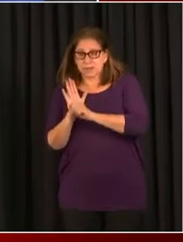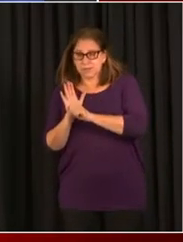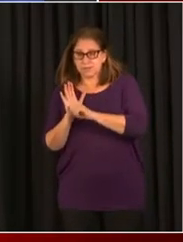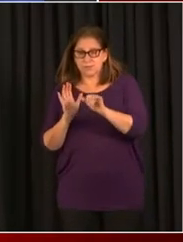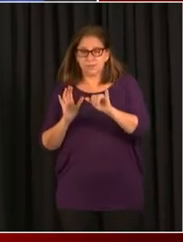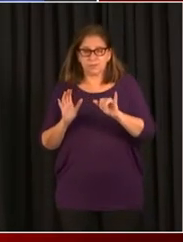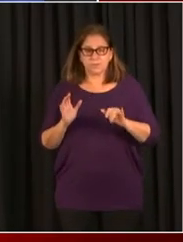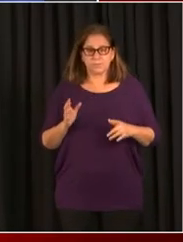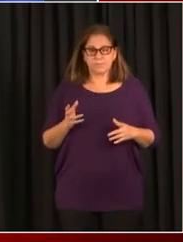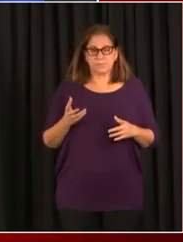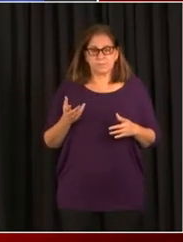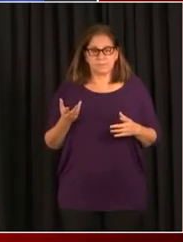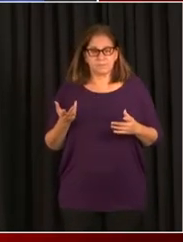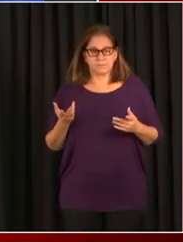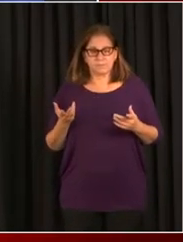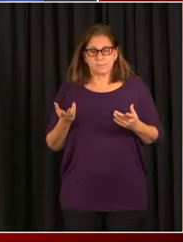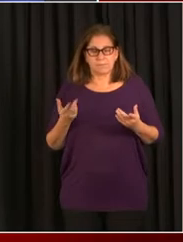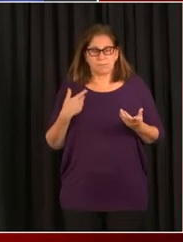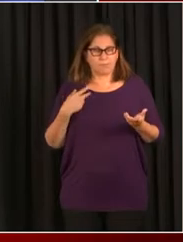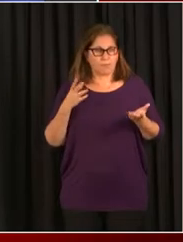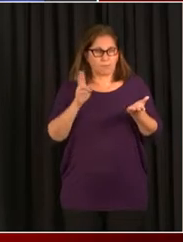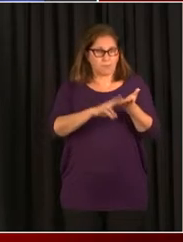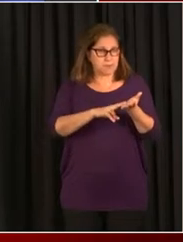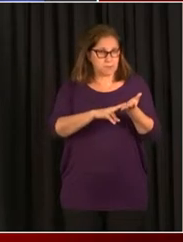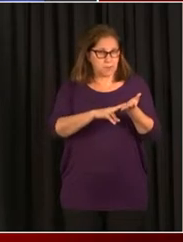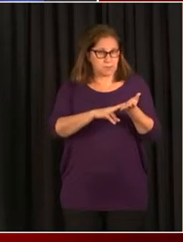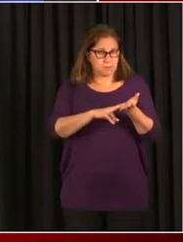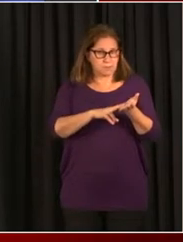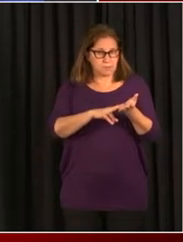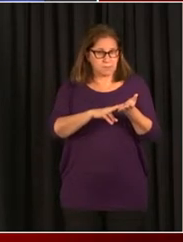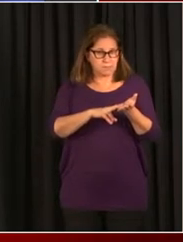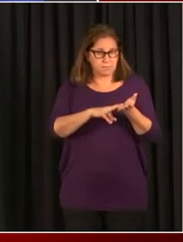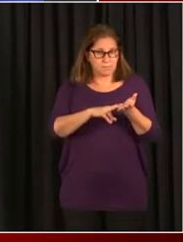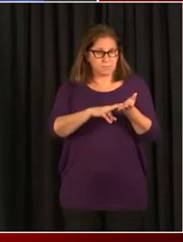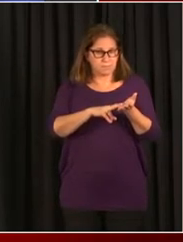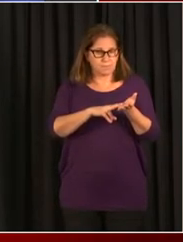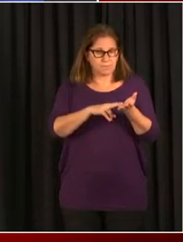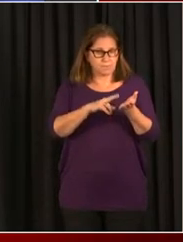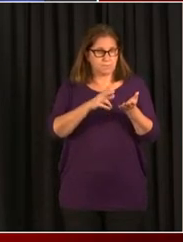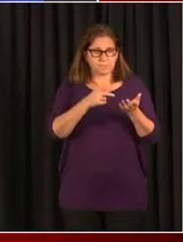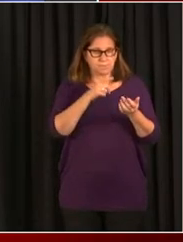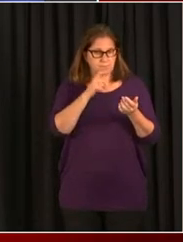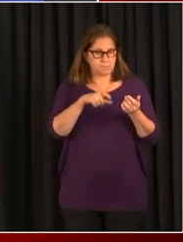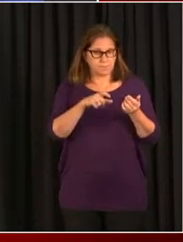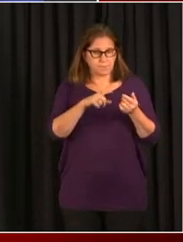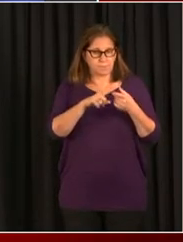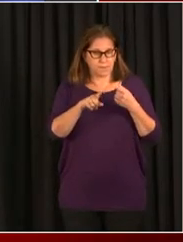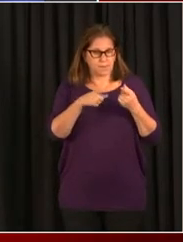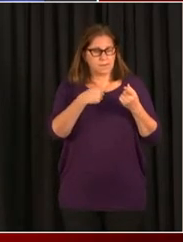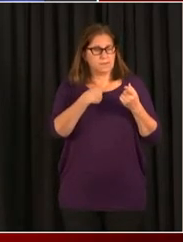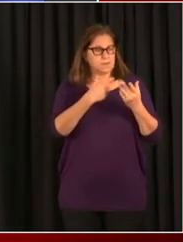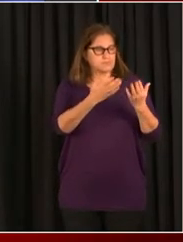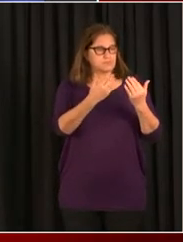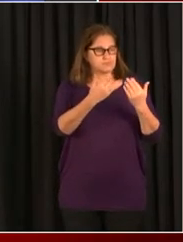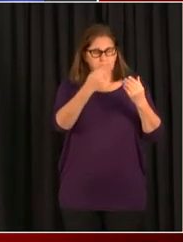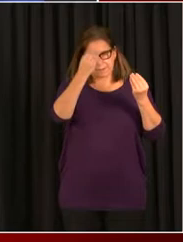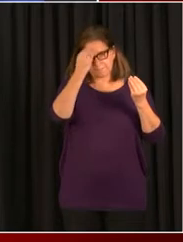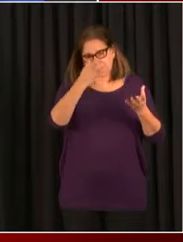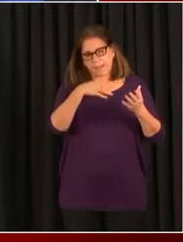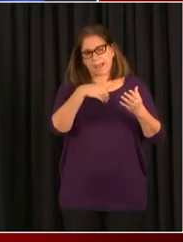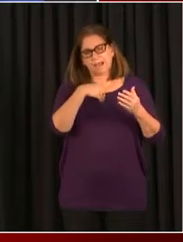contract individually with those companies to access vaccine. Vaccine will be made available to